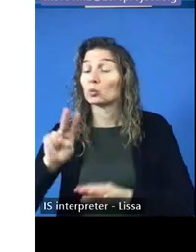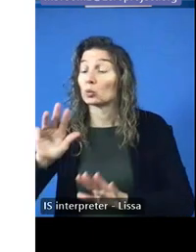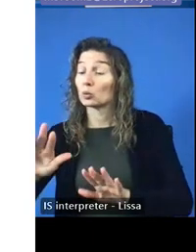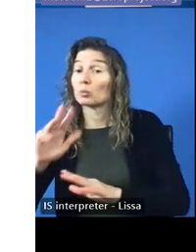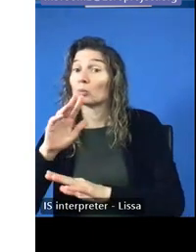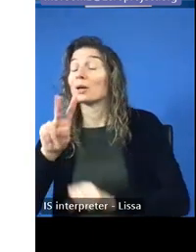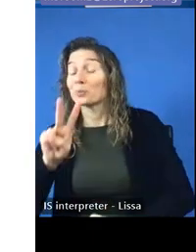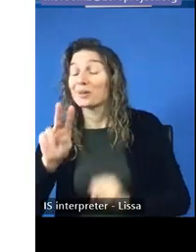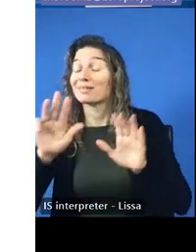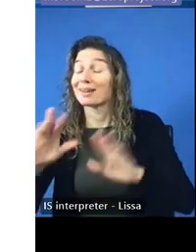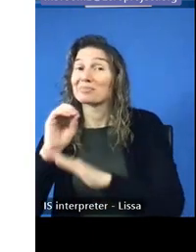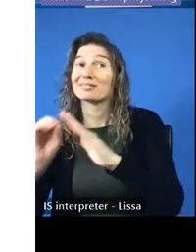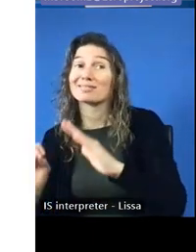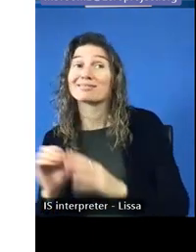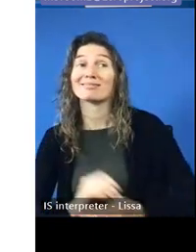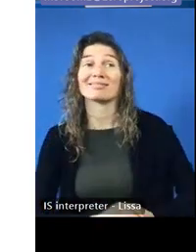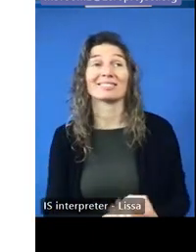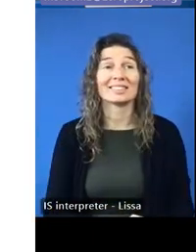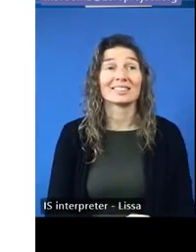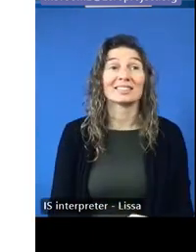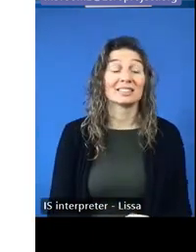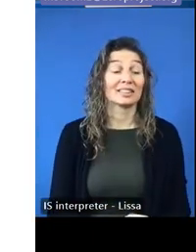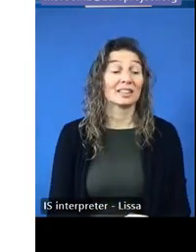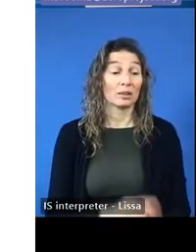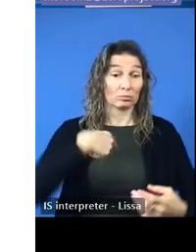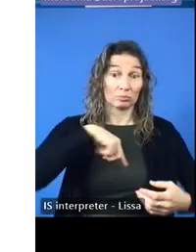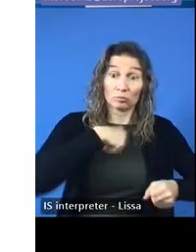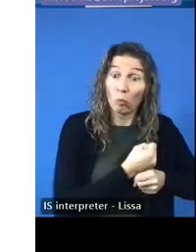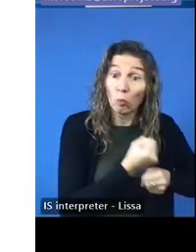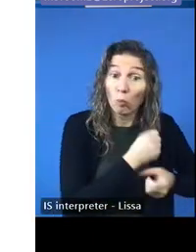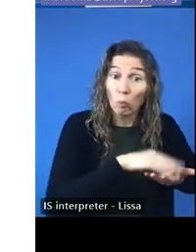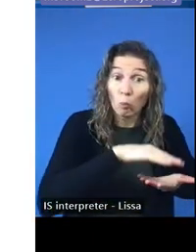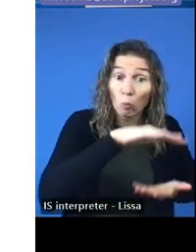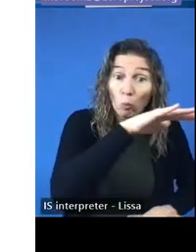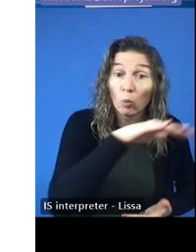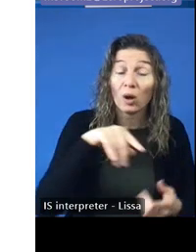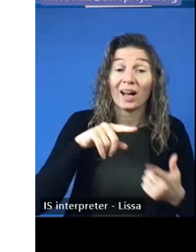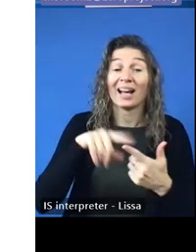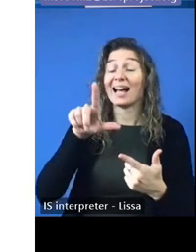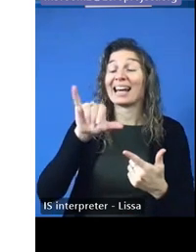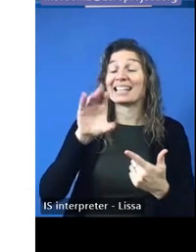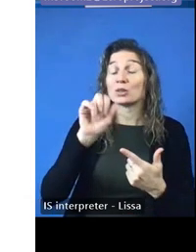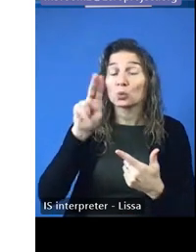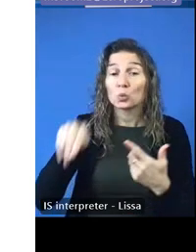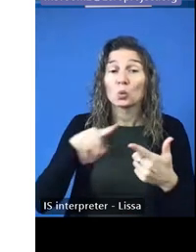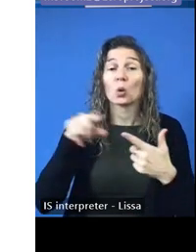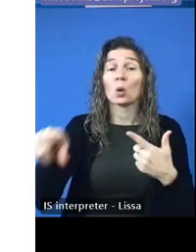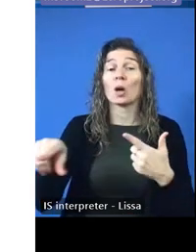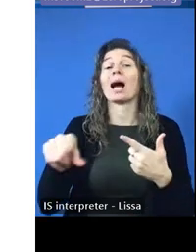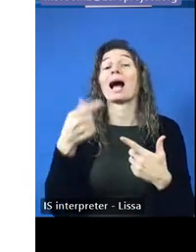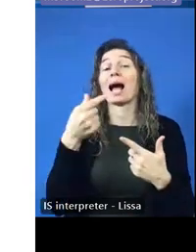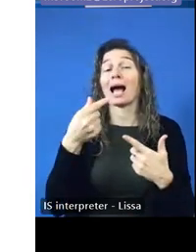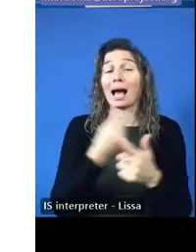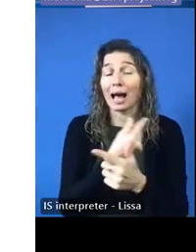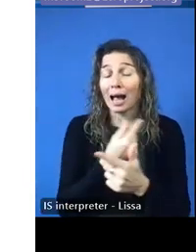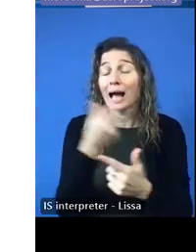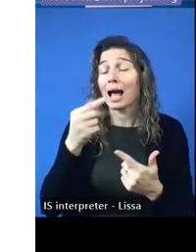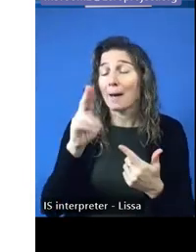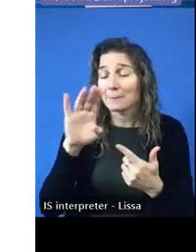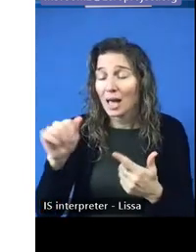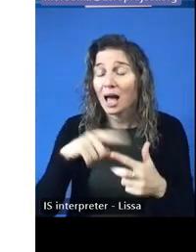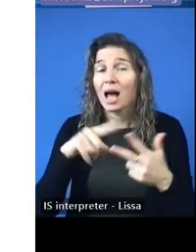This work has contributed to advocacy priorities in Lesotho, Zambia, and Uganda. In Zambia, we advocated for